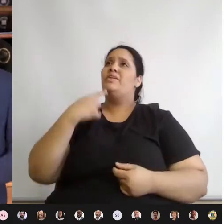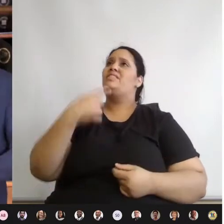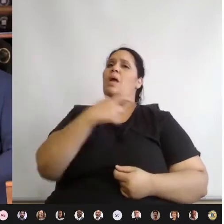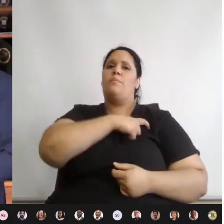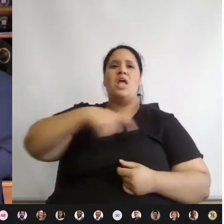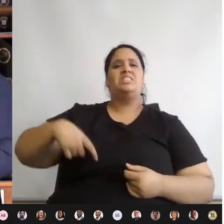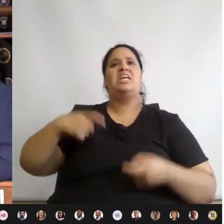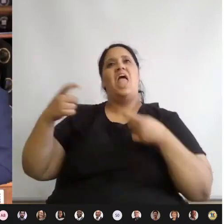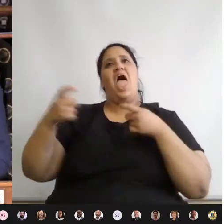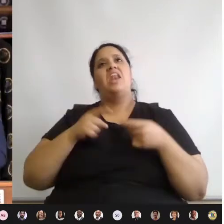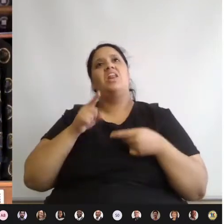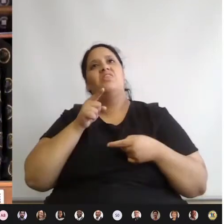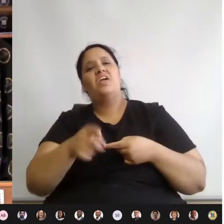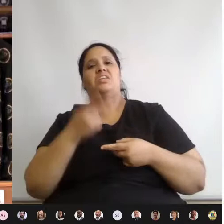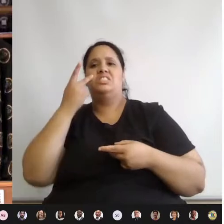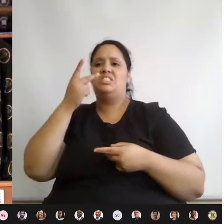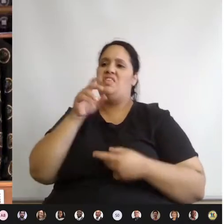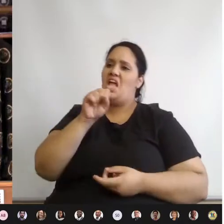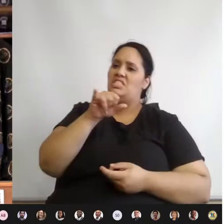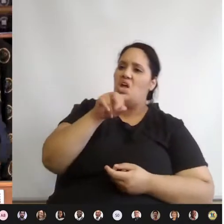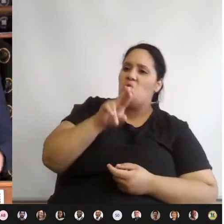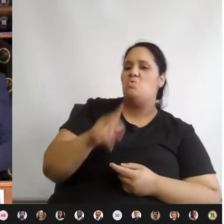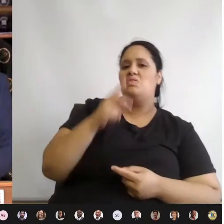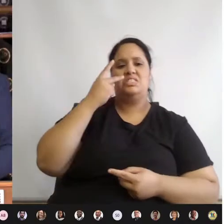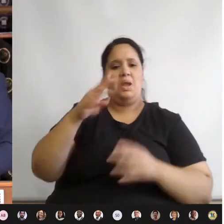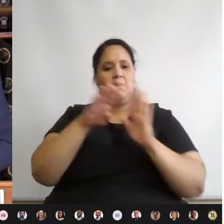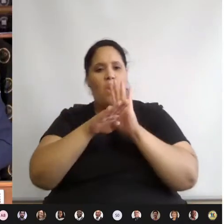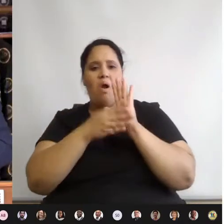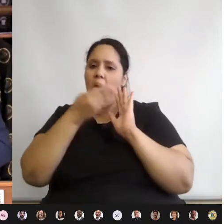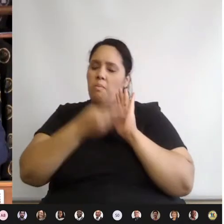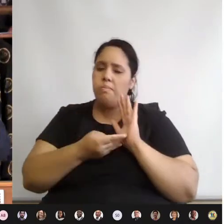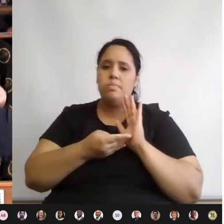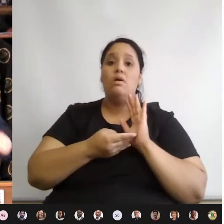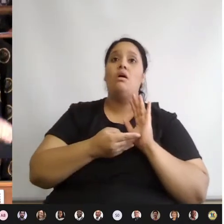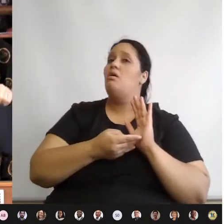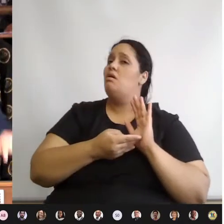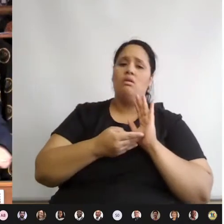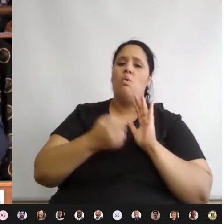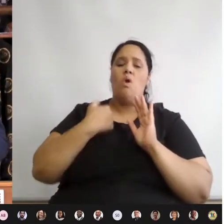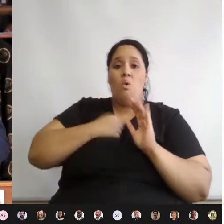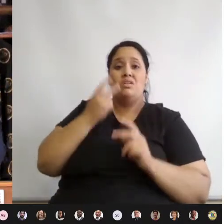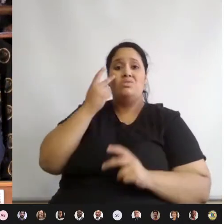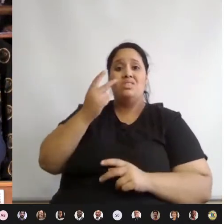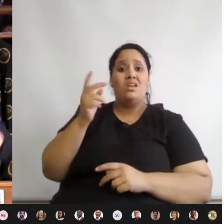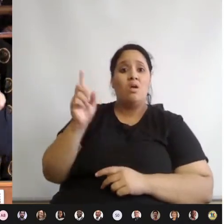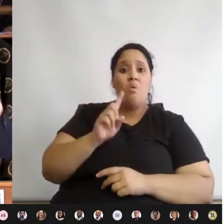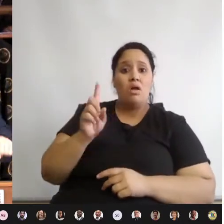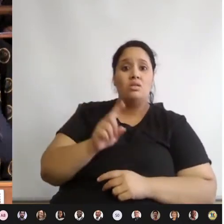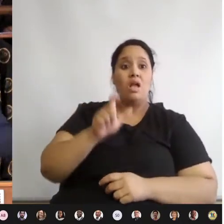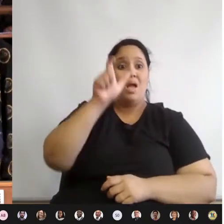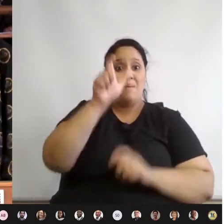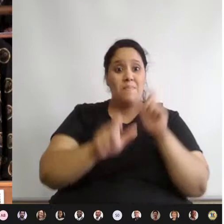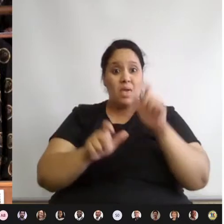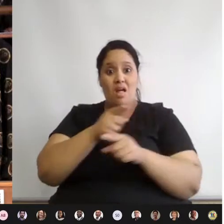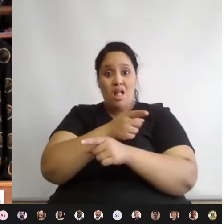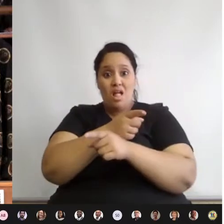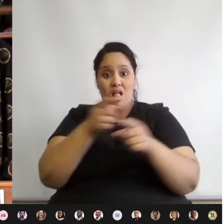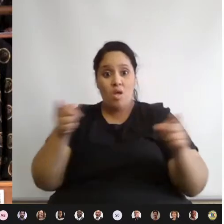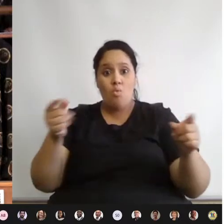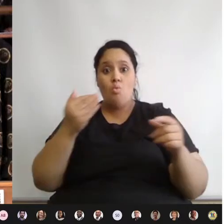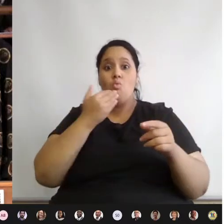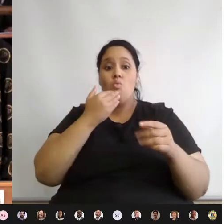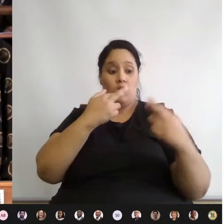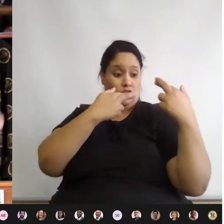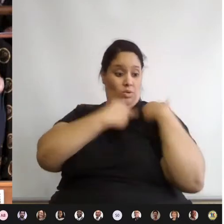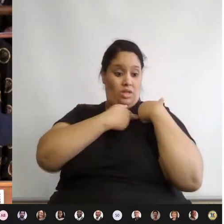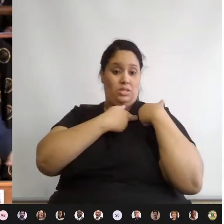at this SIU and look at this program. What we want to see are those people that were responsible for